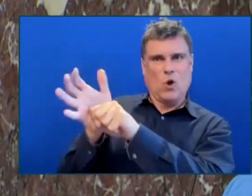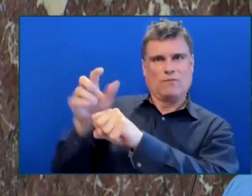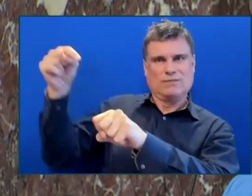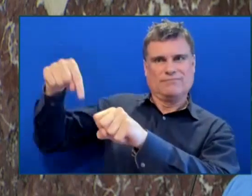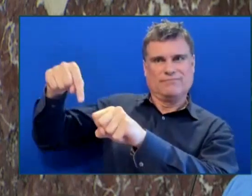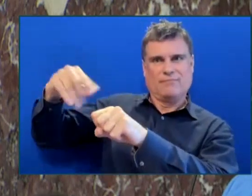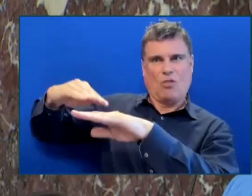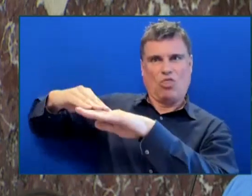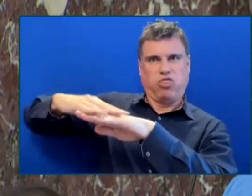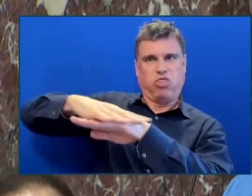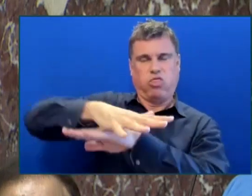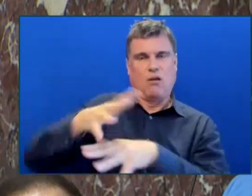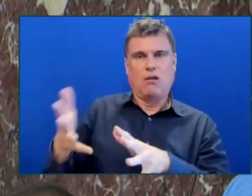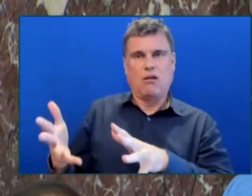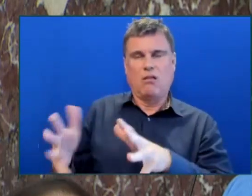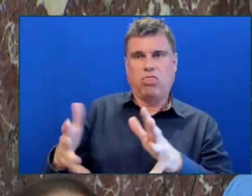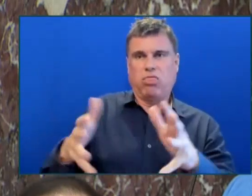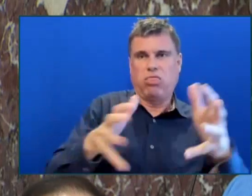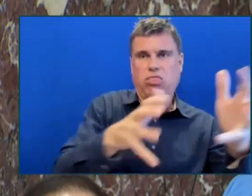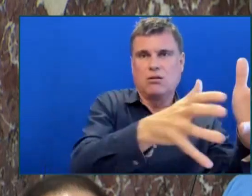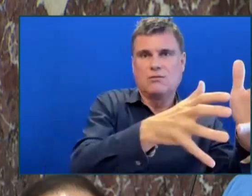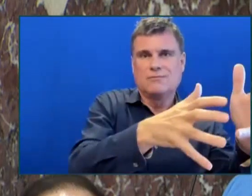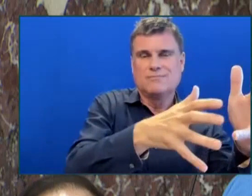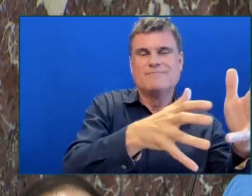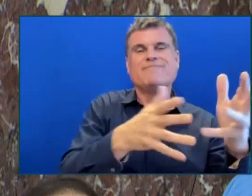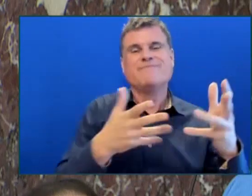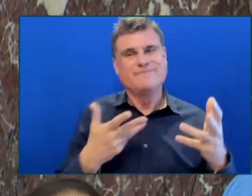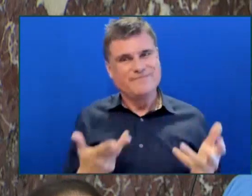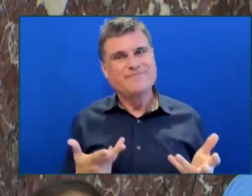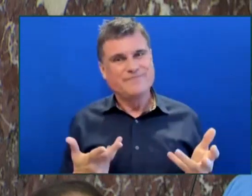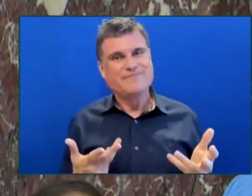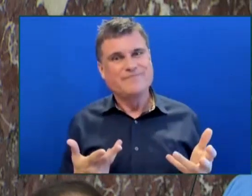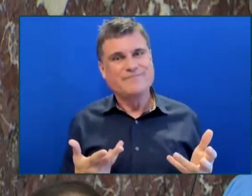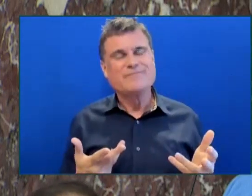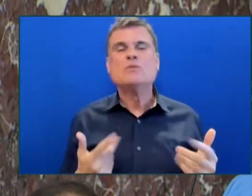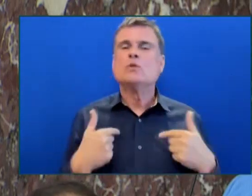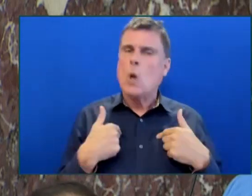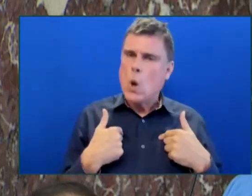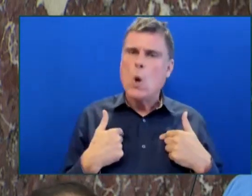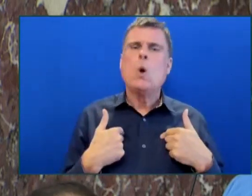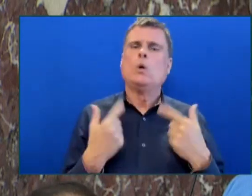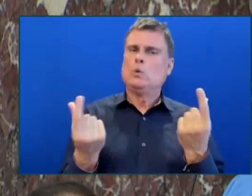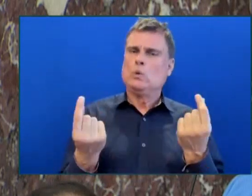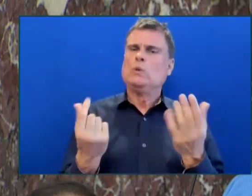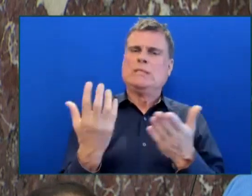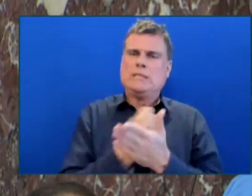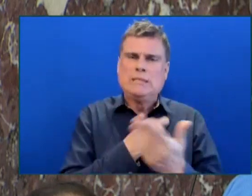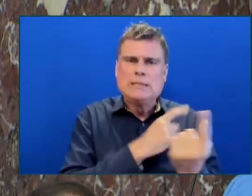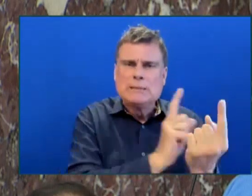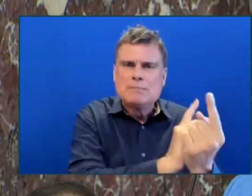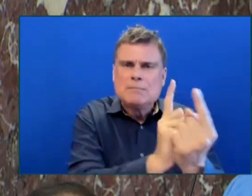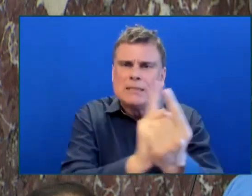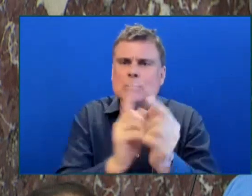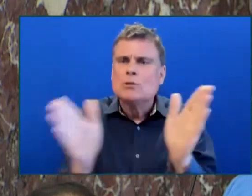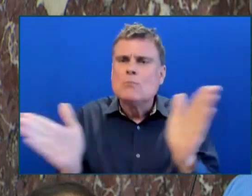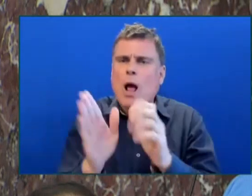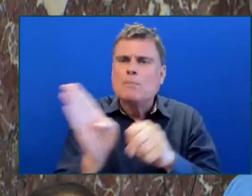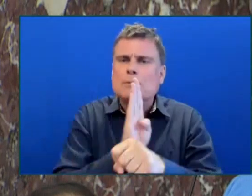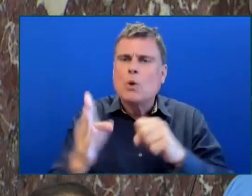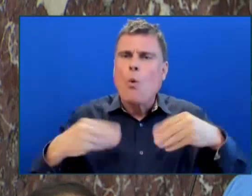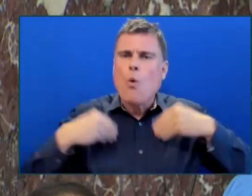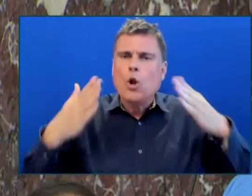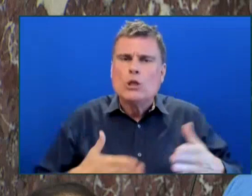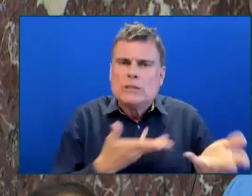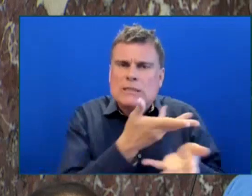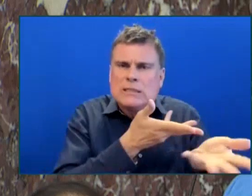with small businesses to hear their concerns, and we're looking at opportunities to support small businesses going forward. So in short, an answer to the member's